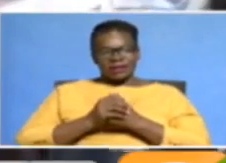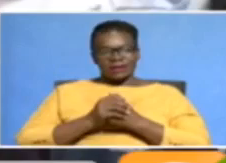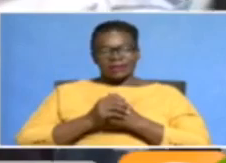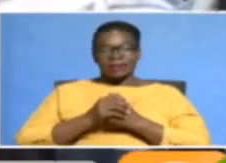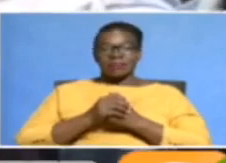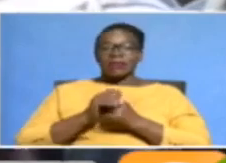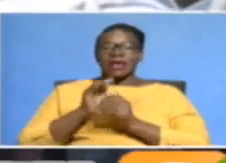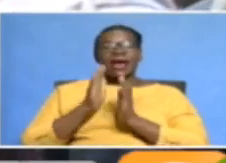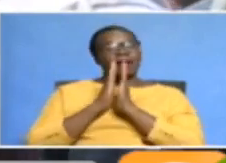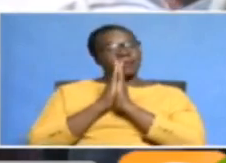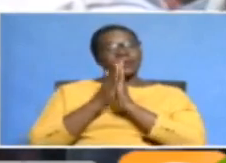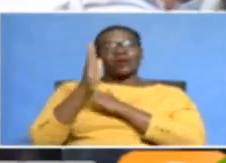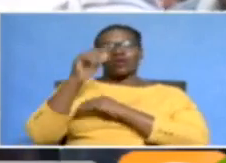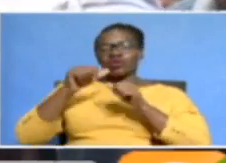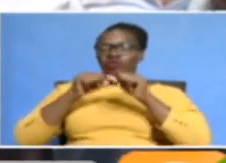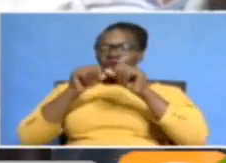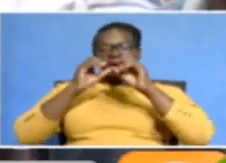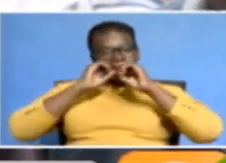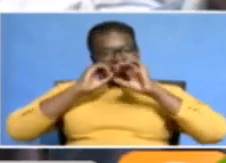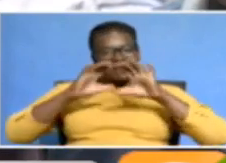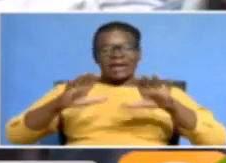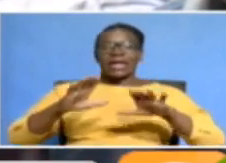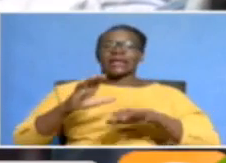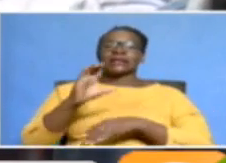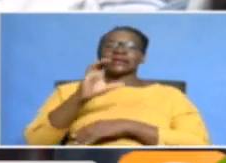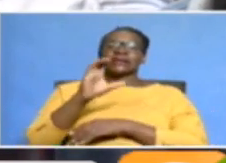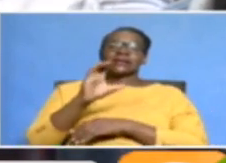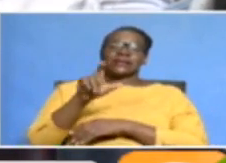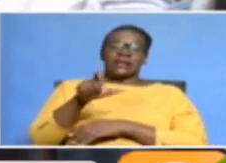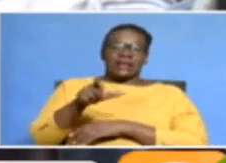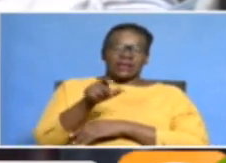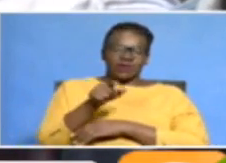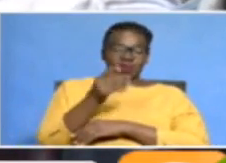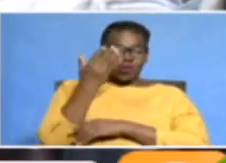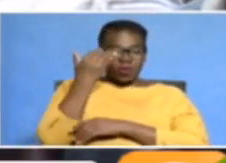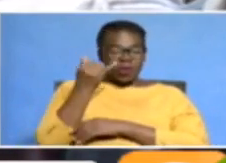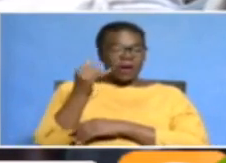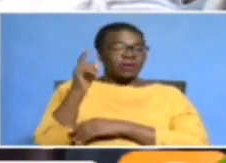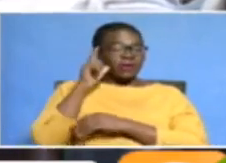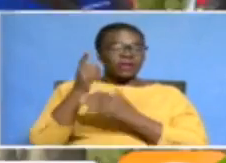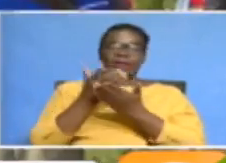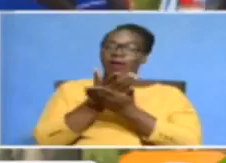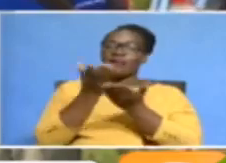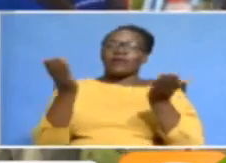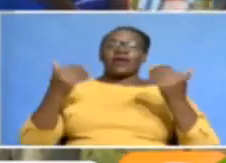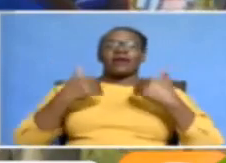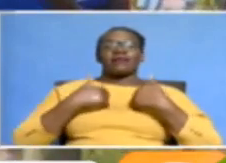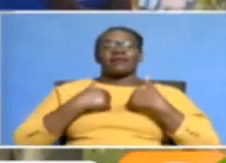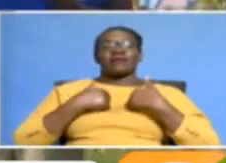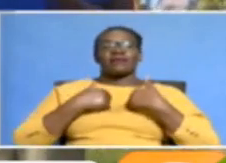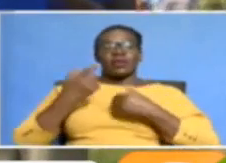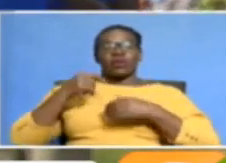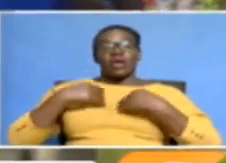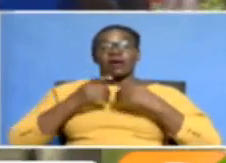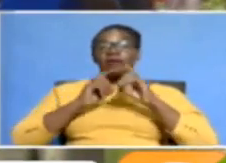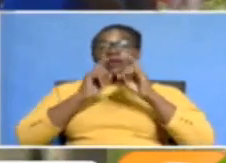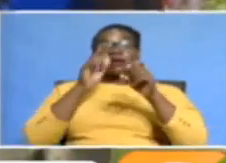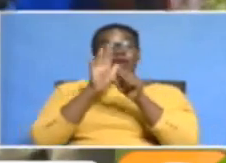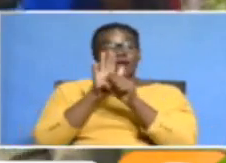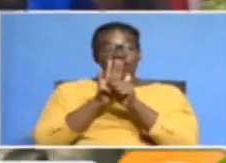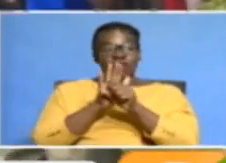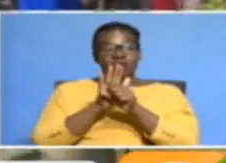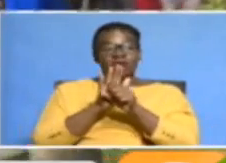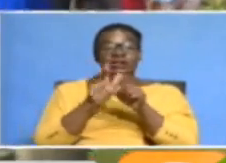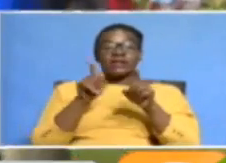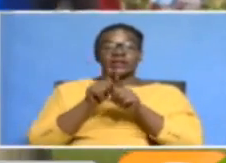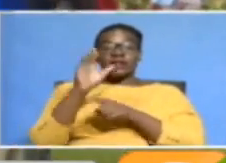Naomba Mungu azidi kuibariki na iendelee kuwa radio number one kwa sababu inasikika kila mahali. Tuko na zawadi nyingi za kupeana.